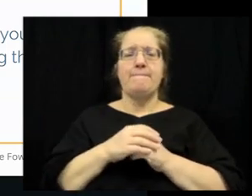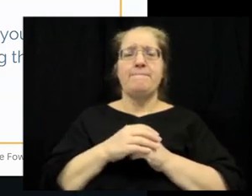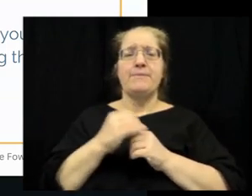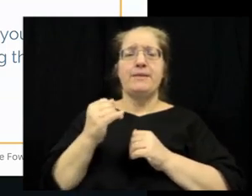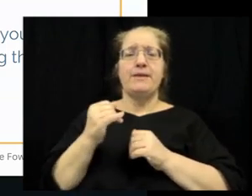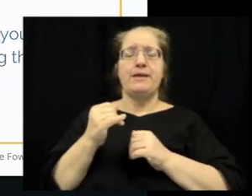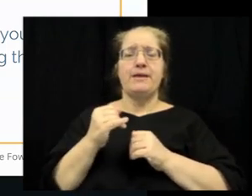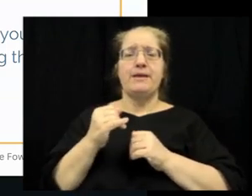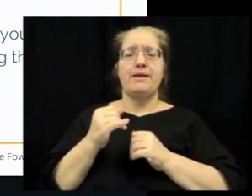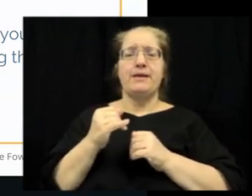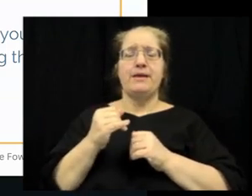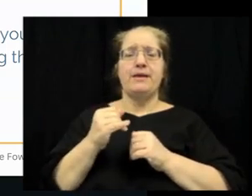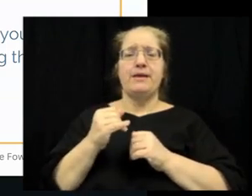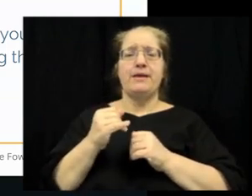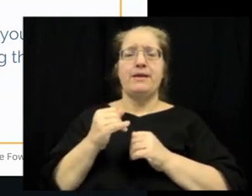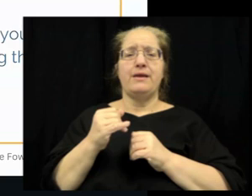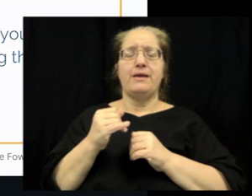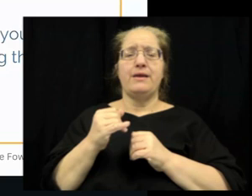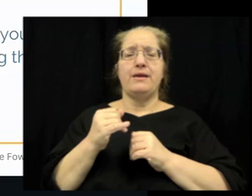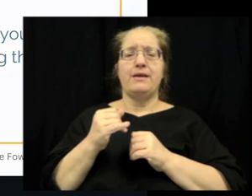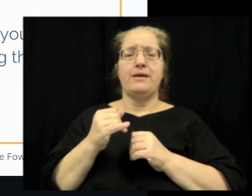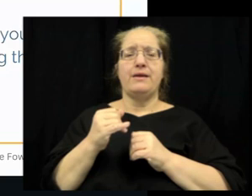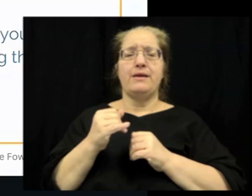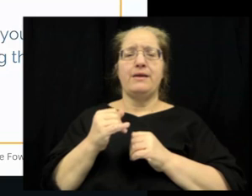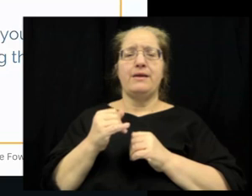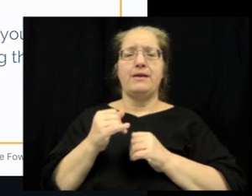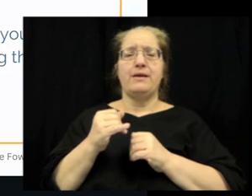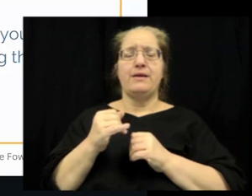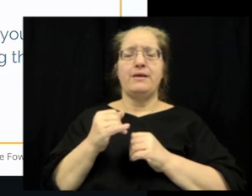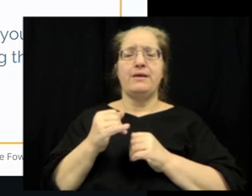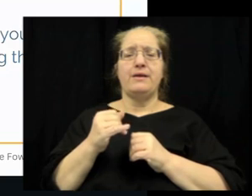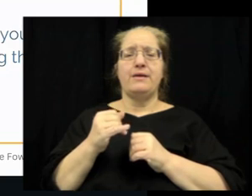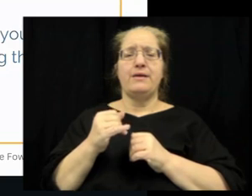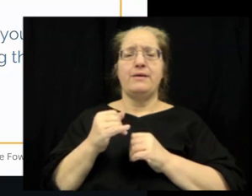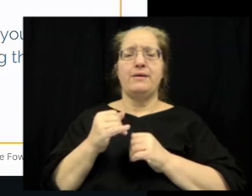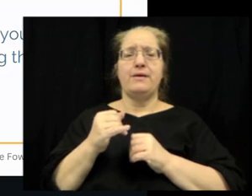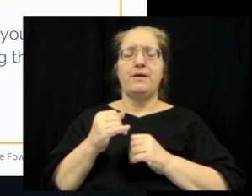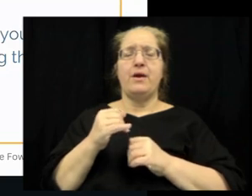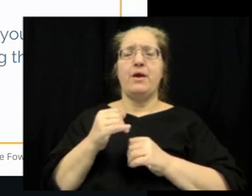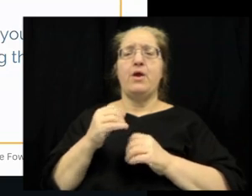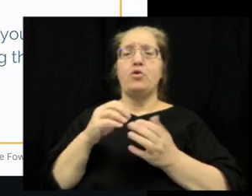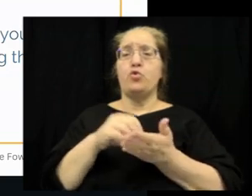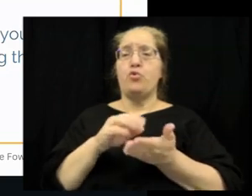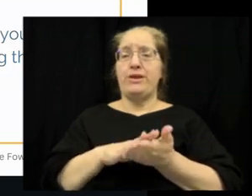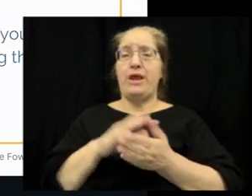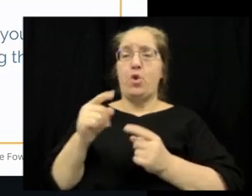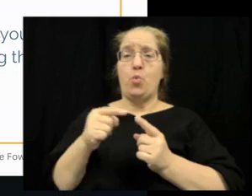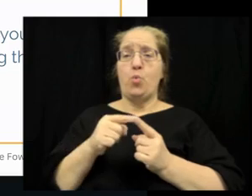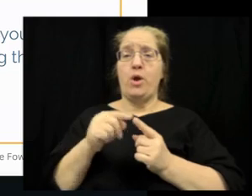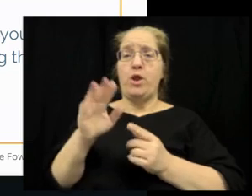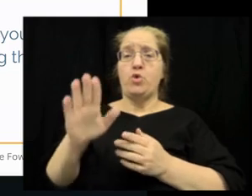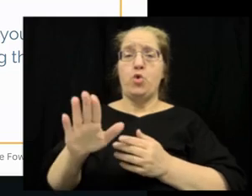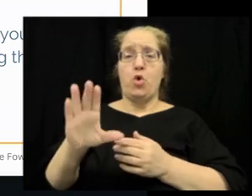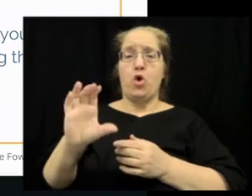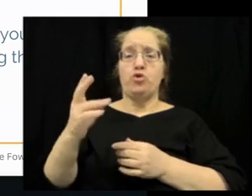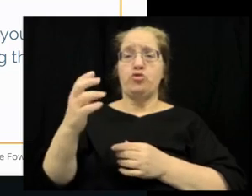counselor, please write down, when your blank turns 30, what do you want them to say about